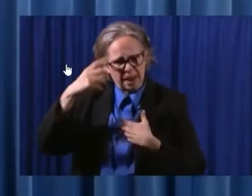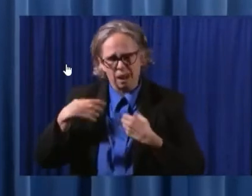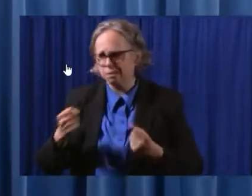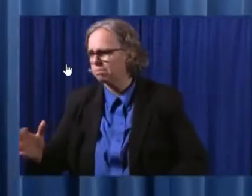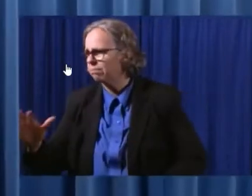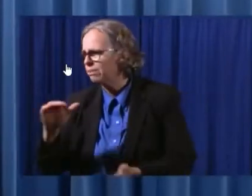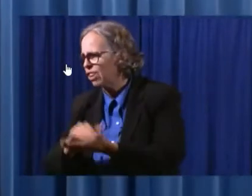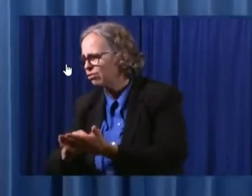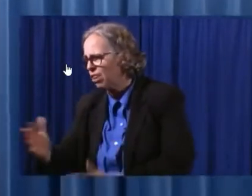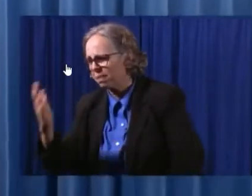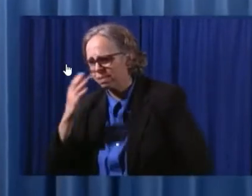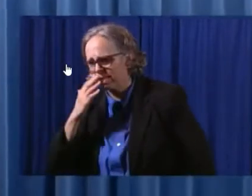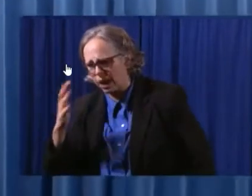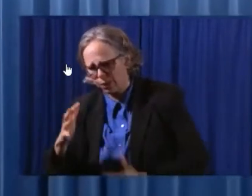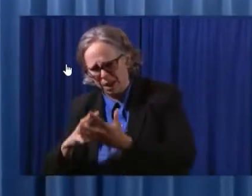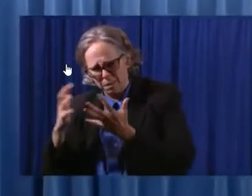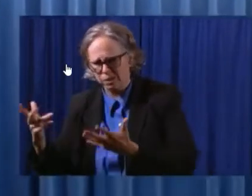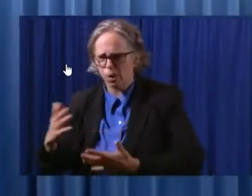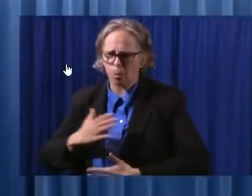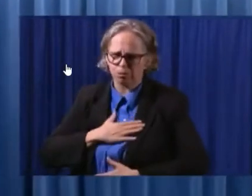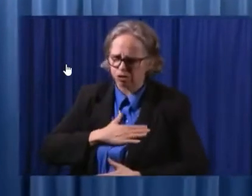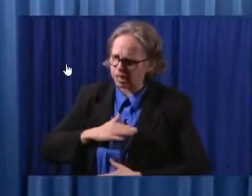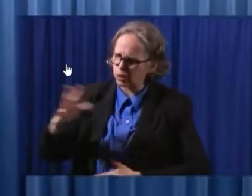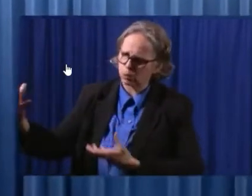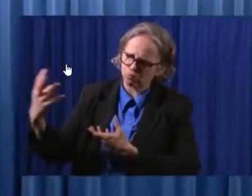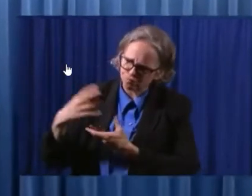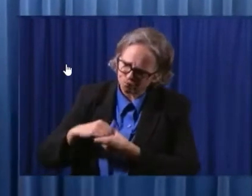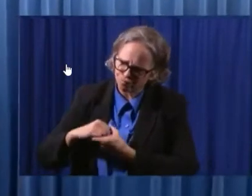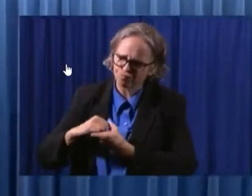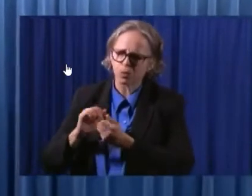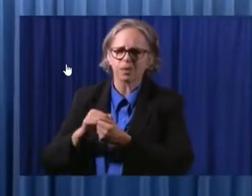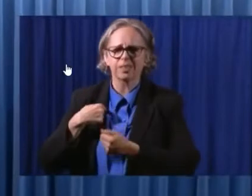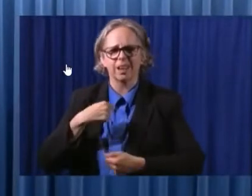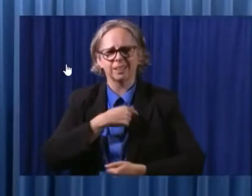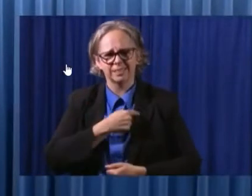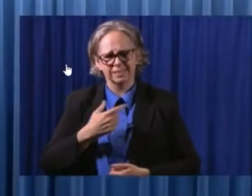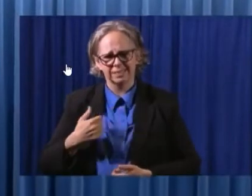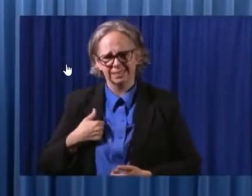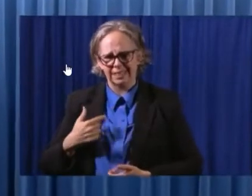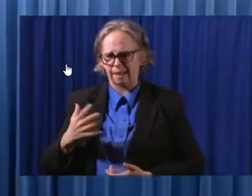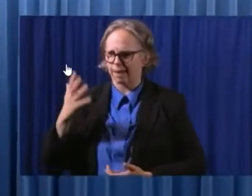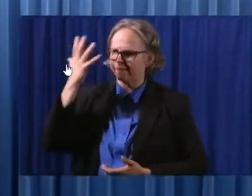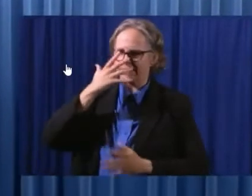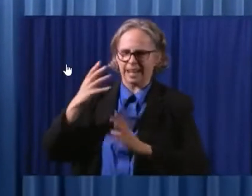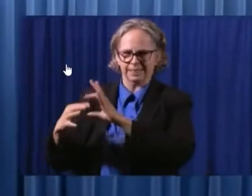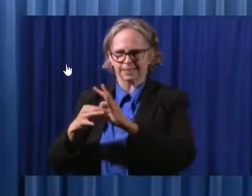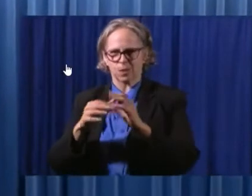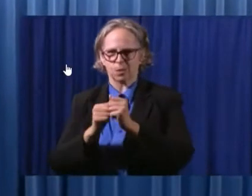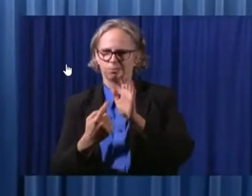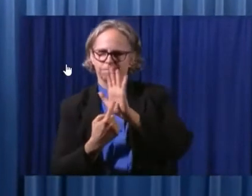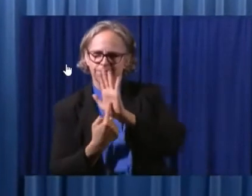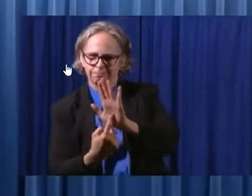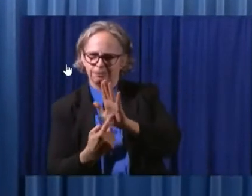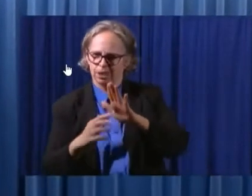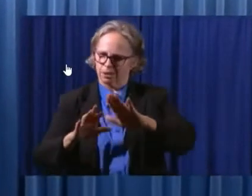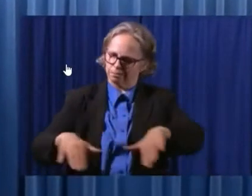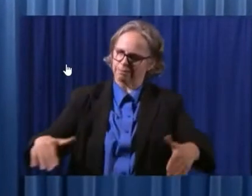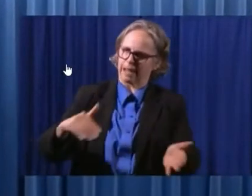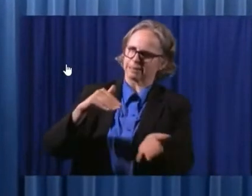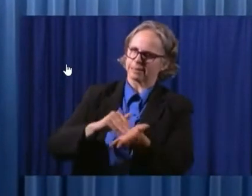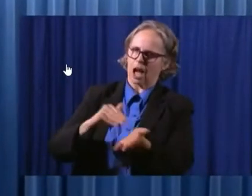We appreciate you being with us and kind of putting a face to what your society has recommended. I think if you look at